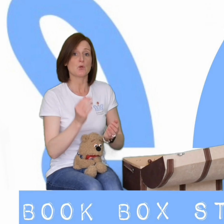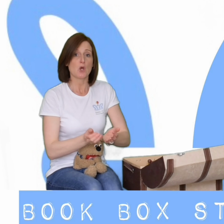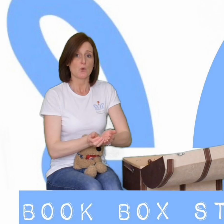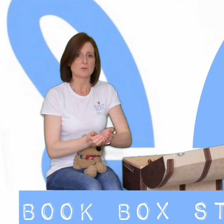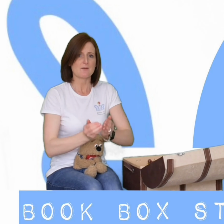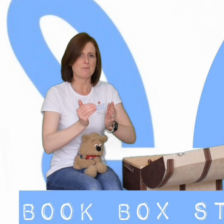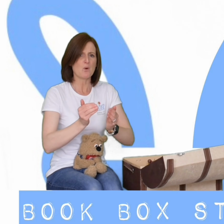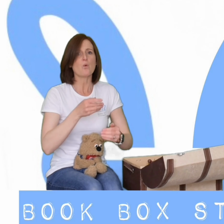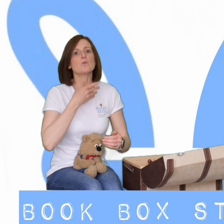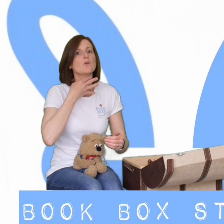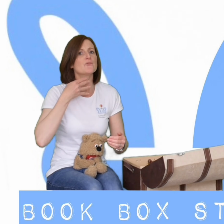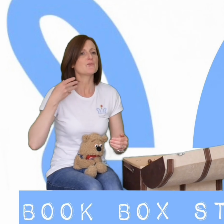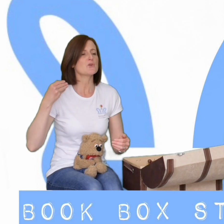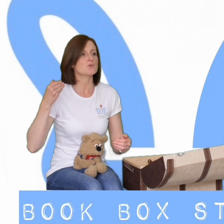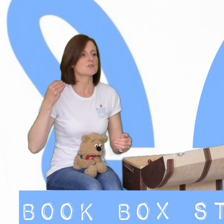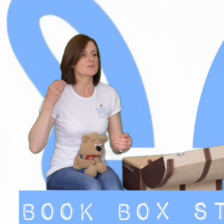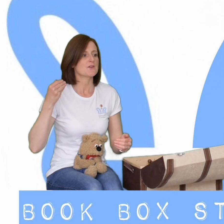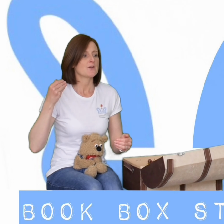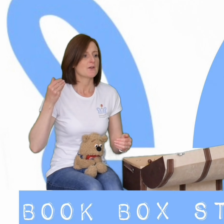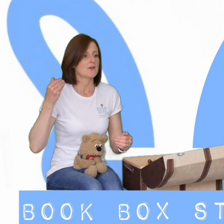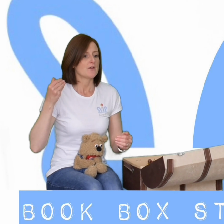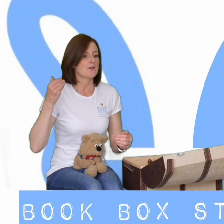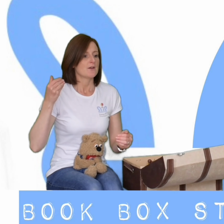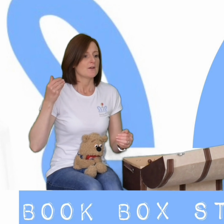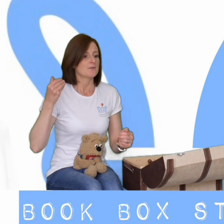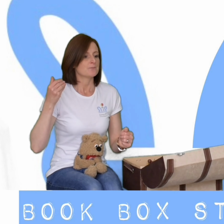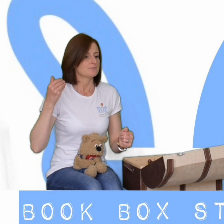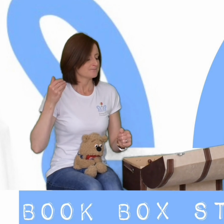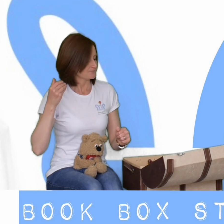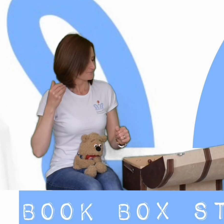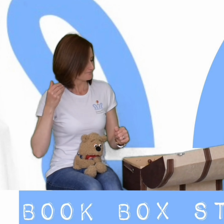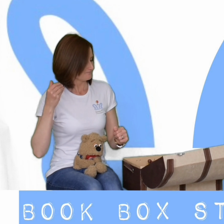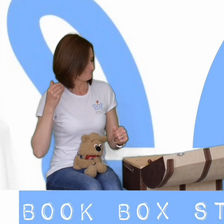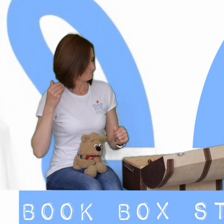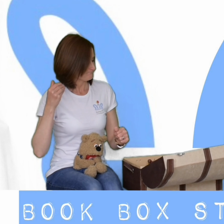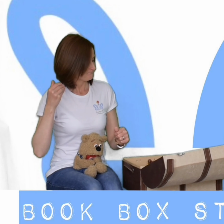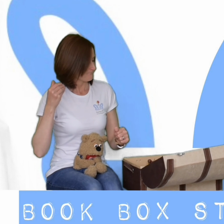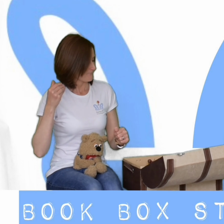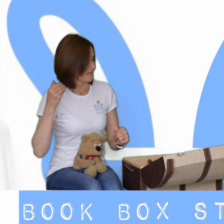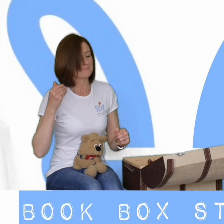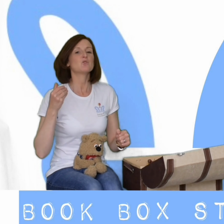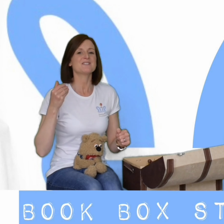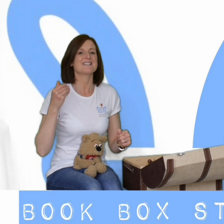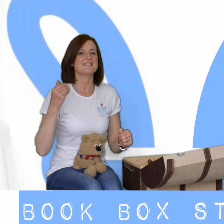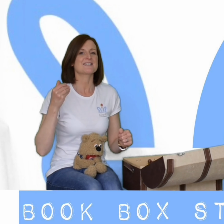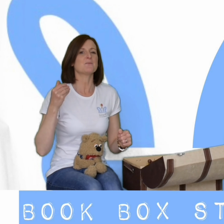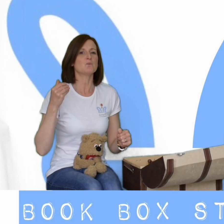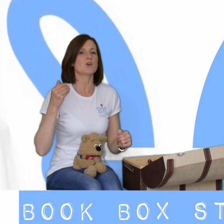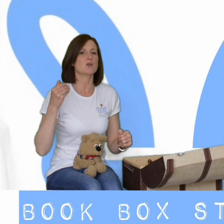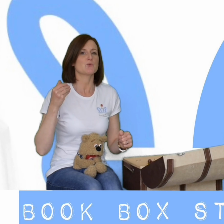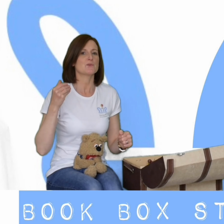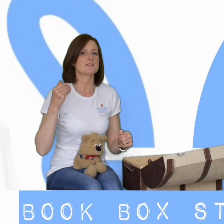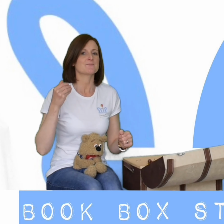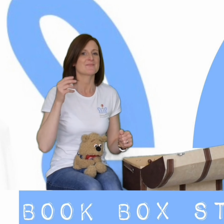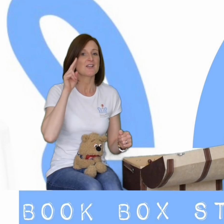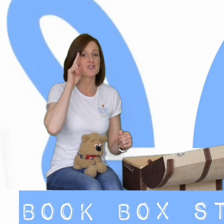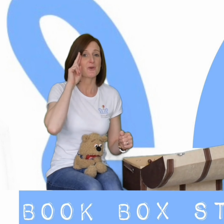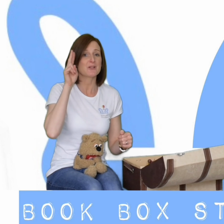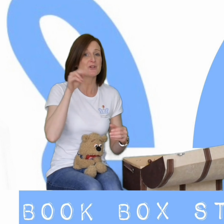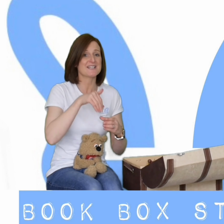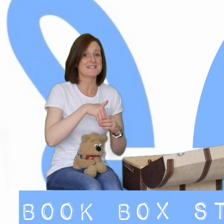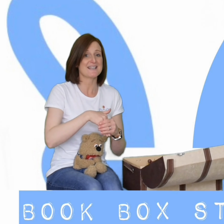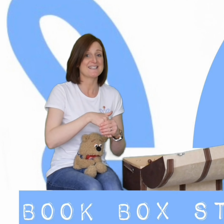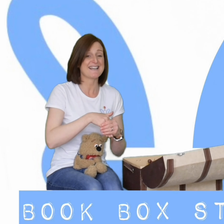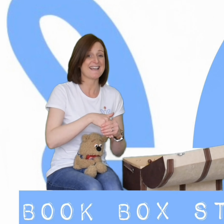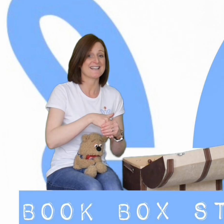two was a bowl of fruit. I'm going to need some more clues. Shall